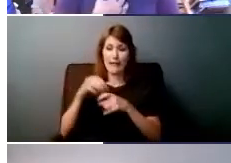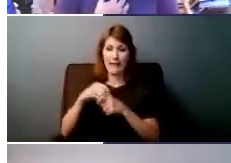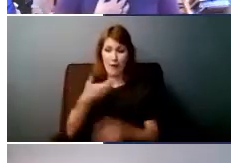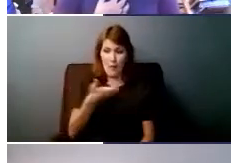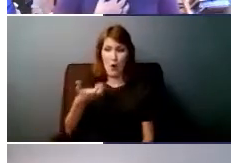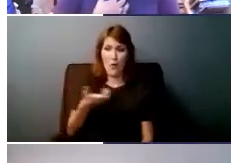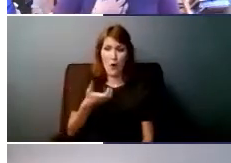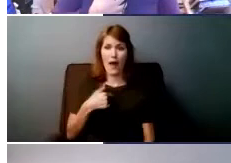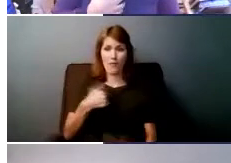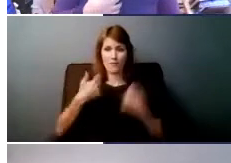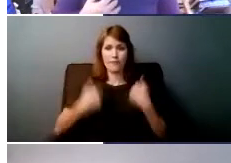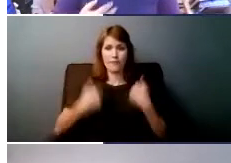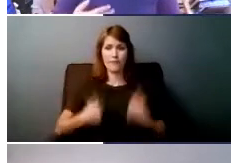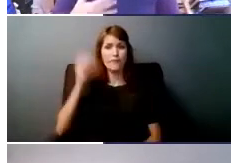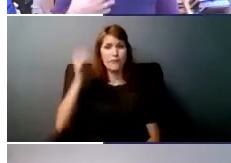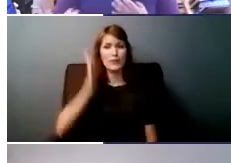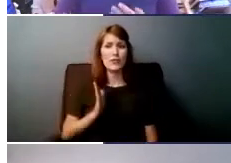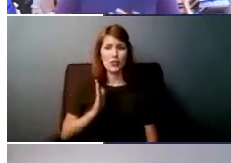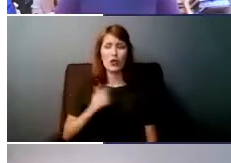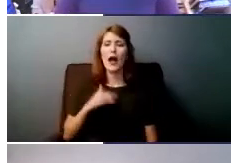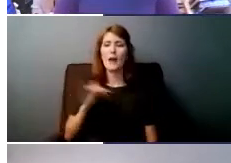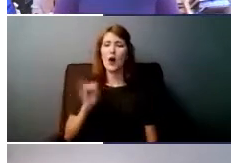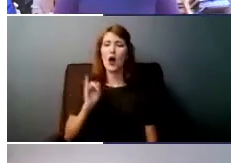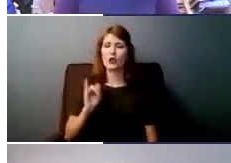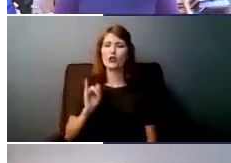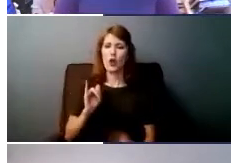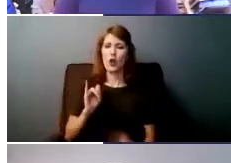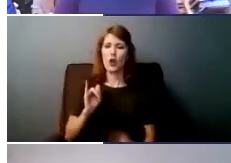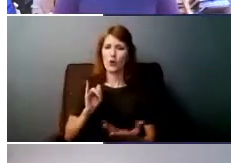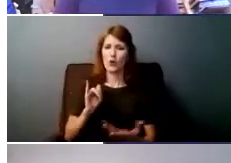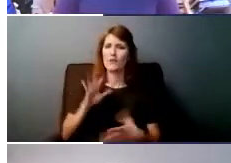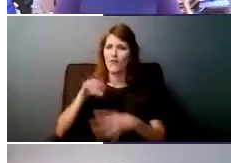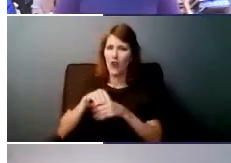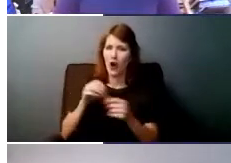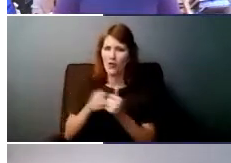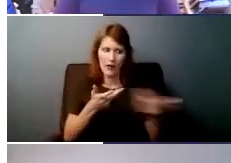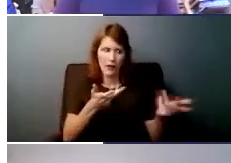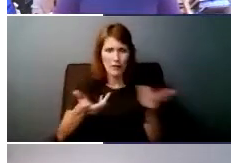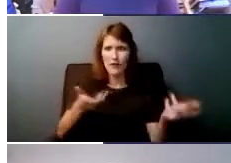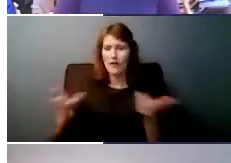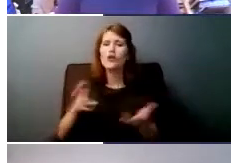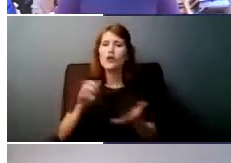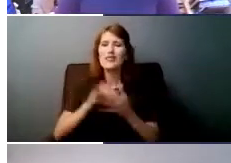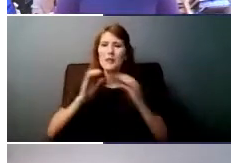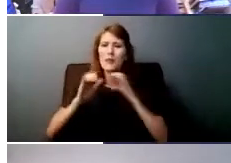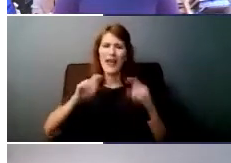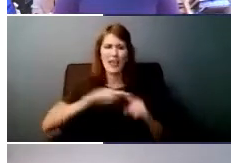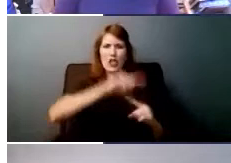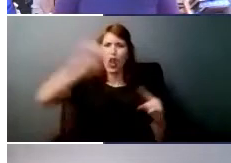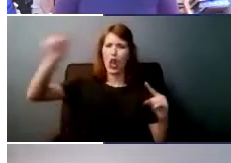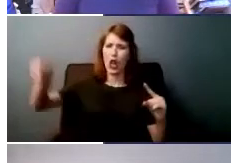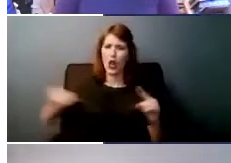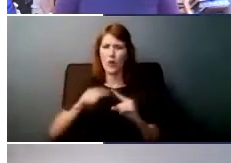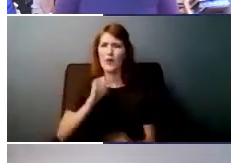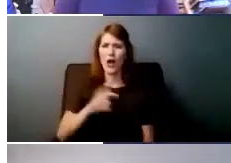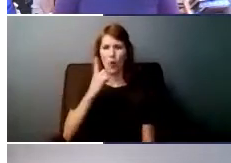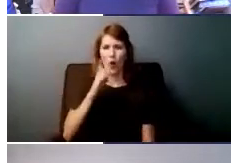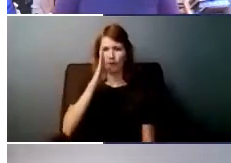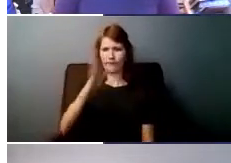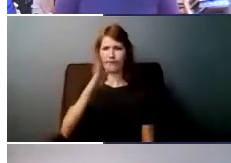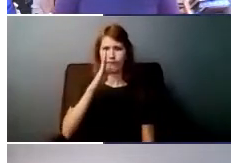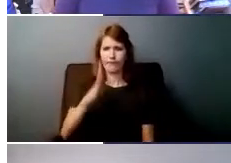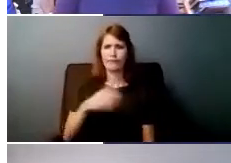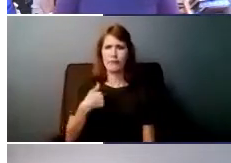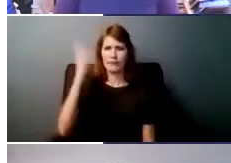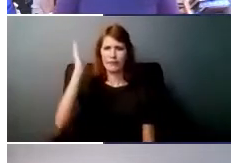I, as a presenter, am also engaging with that. And so it's about this communication loop where it's not just one directional communication,